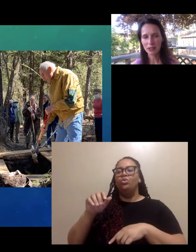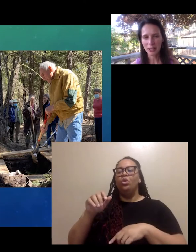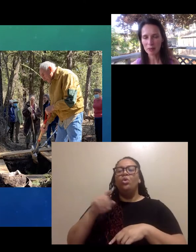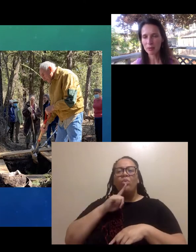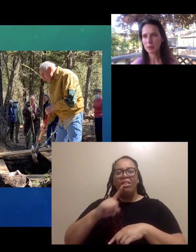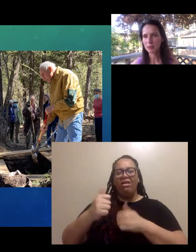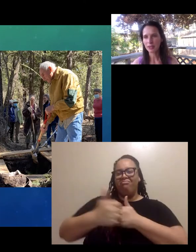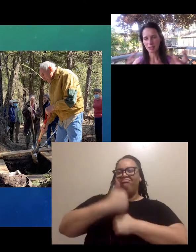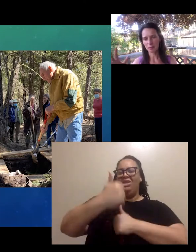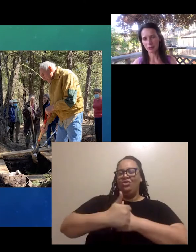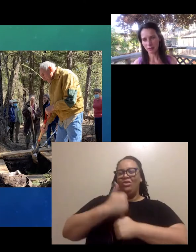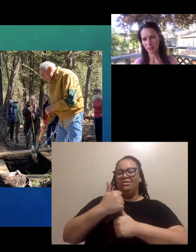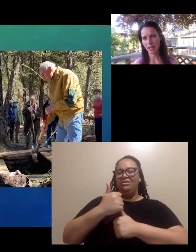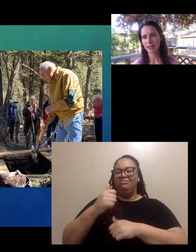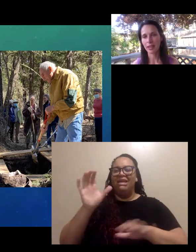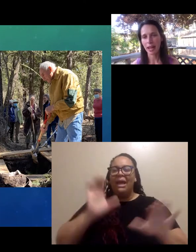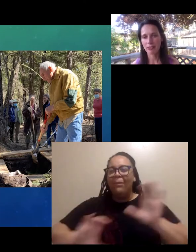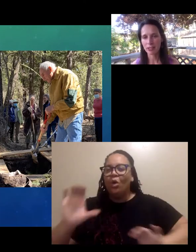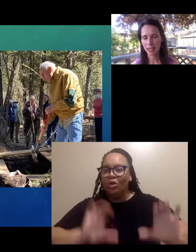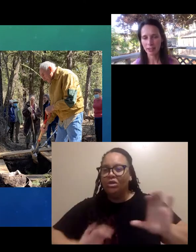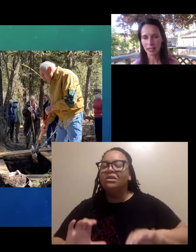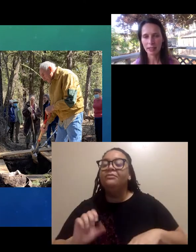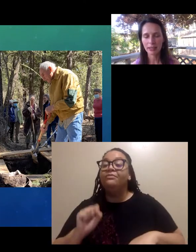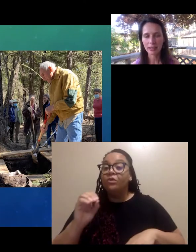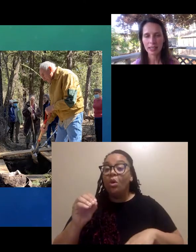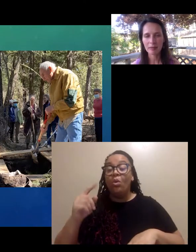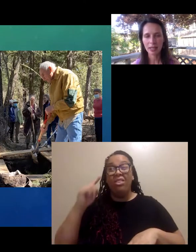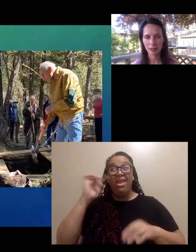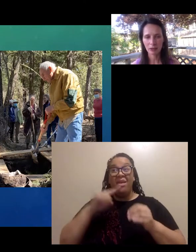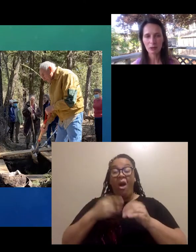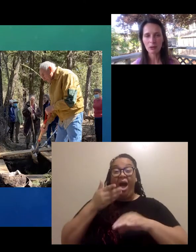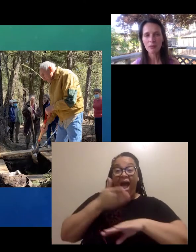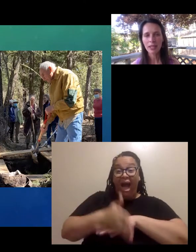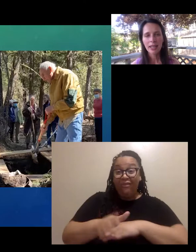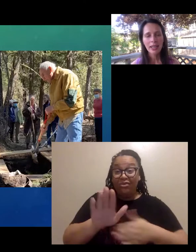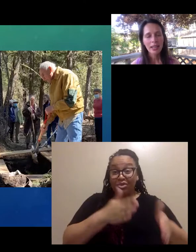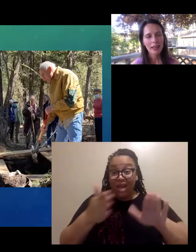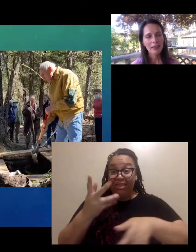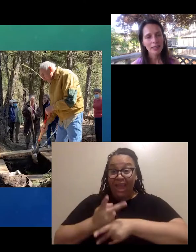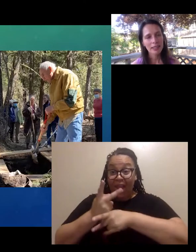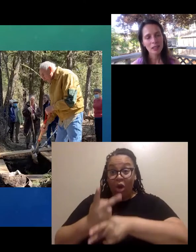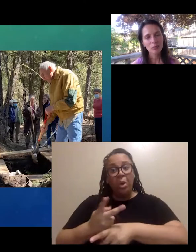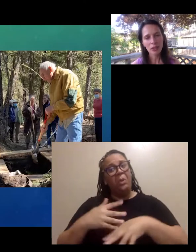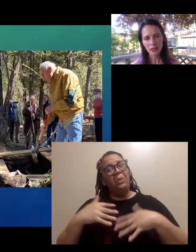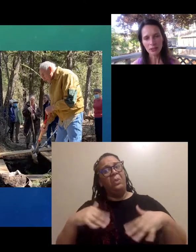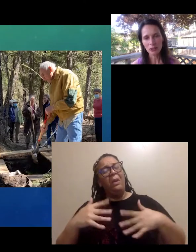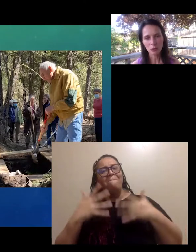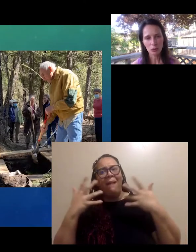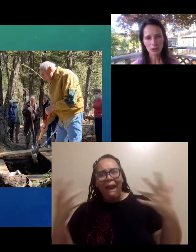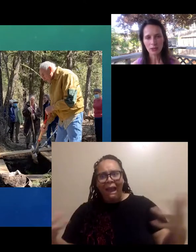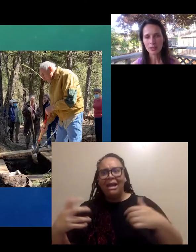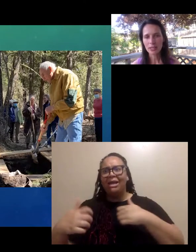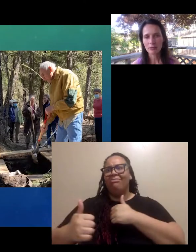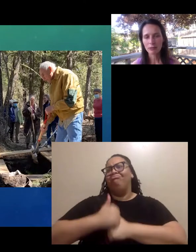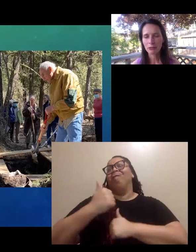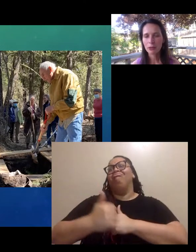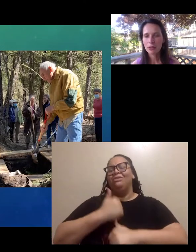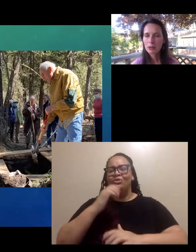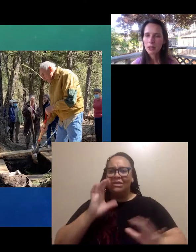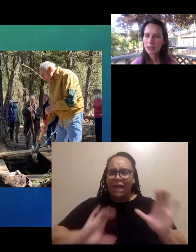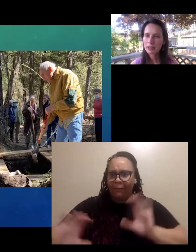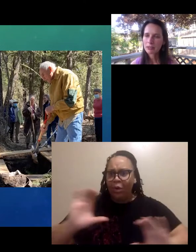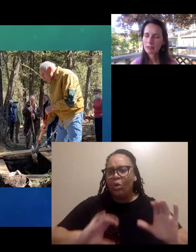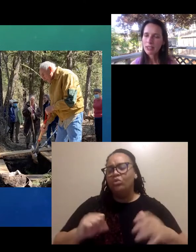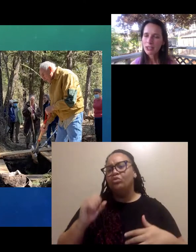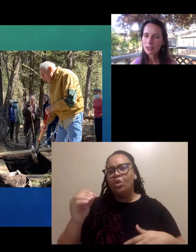out at a burial ground. But when we think about the after death care, as a whole, and then in the burial world, for